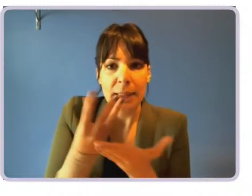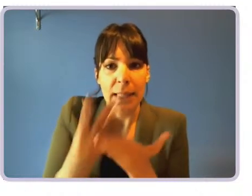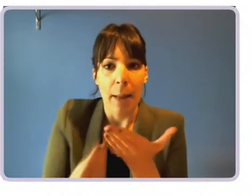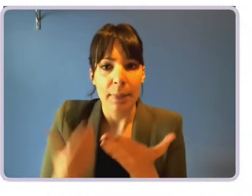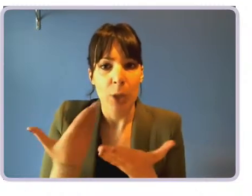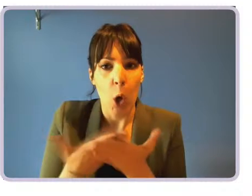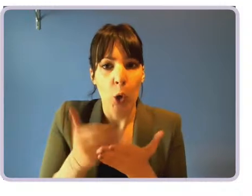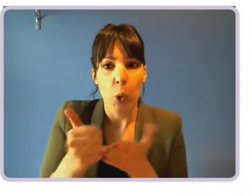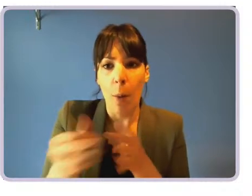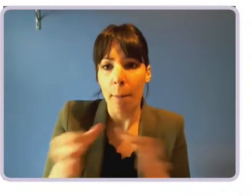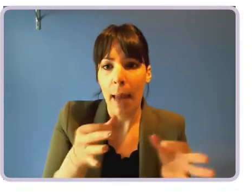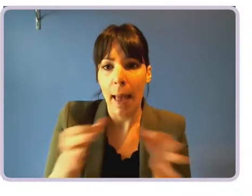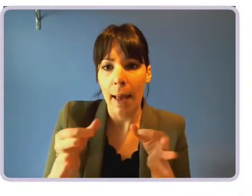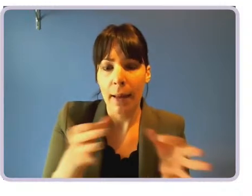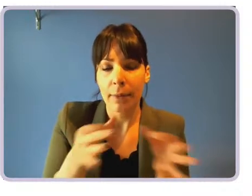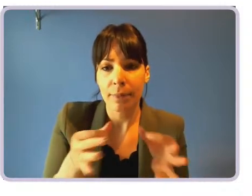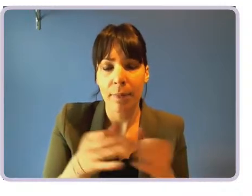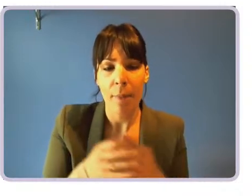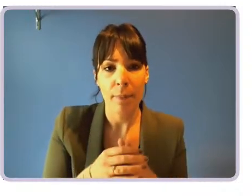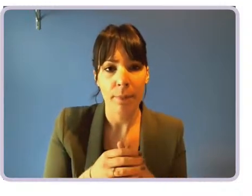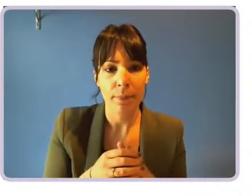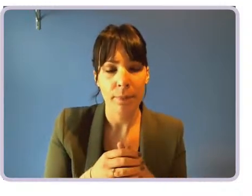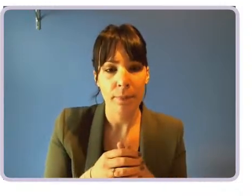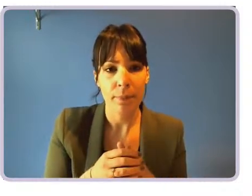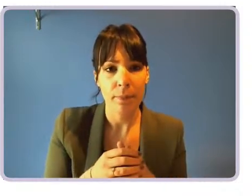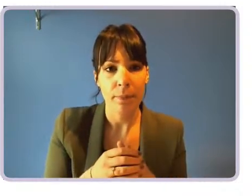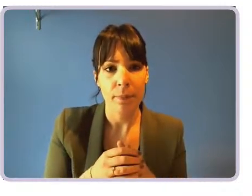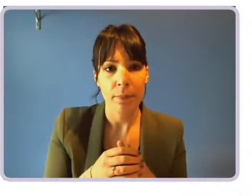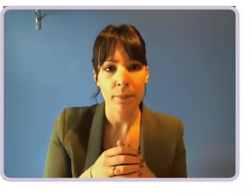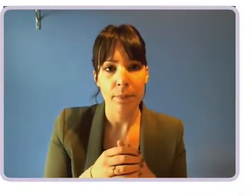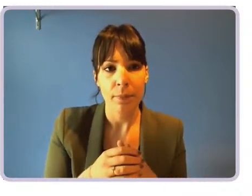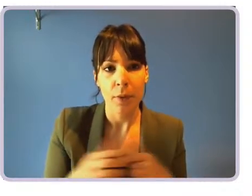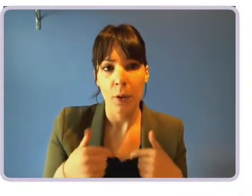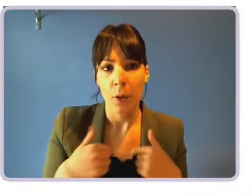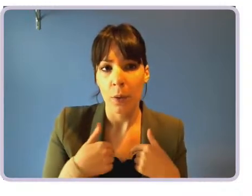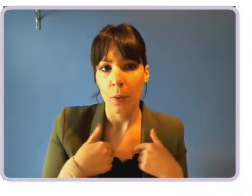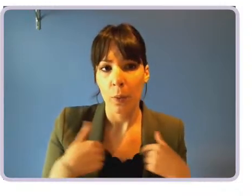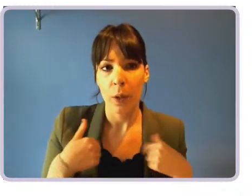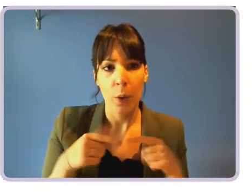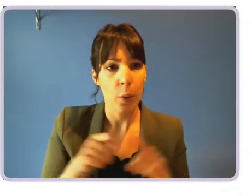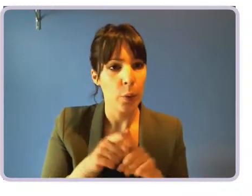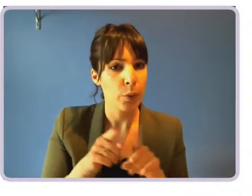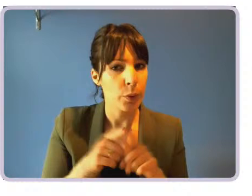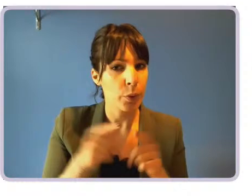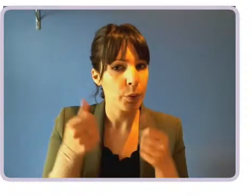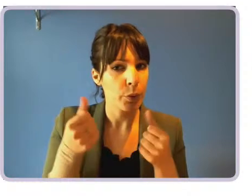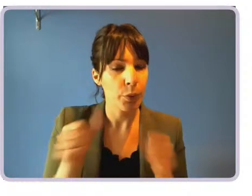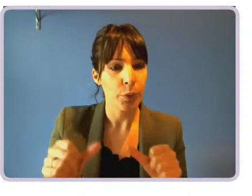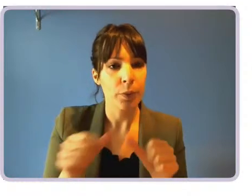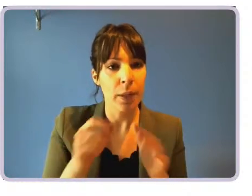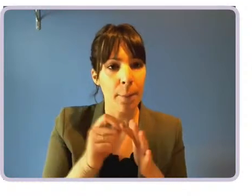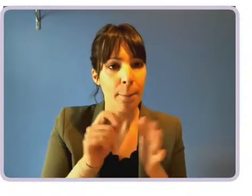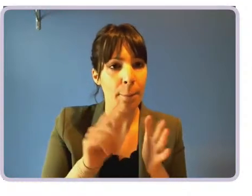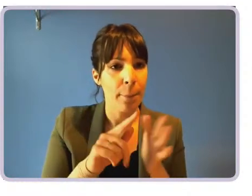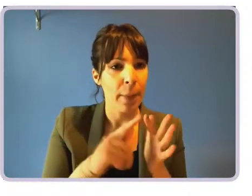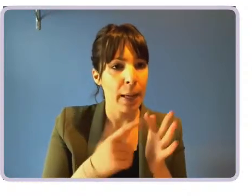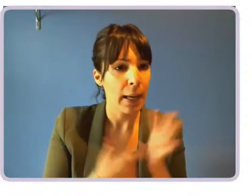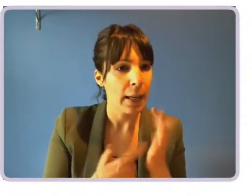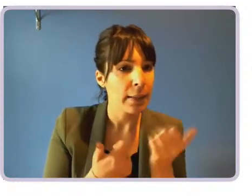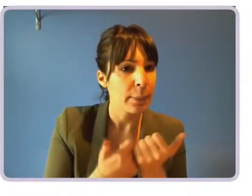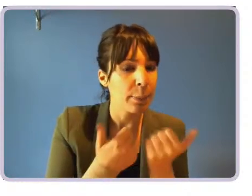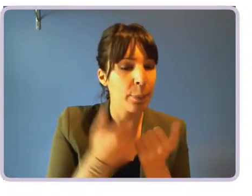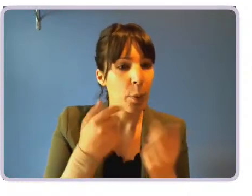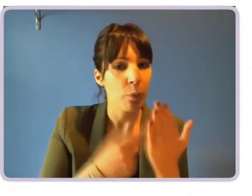Now, we also use an existing peer support program as part of this project. The Queenslanders with Disability